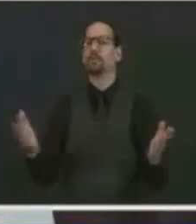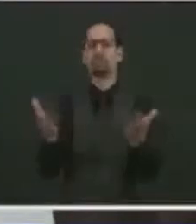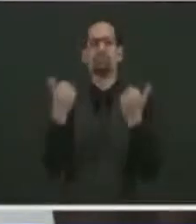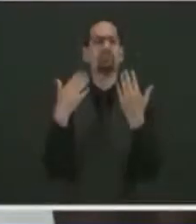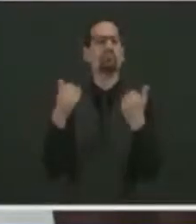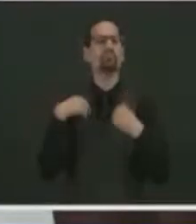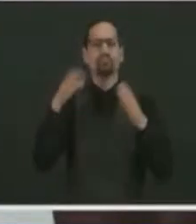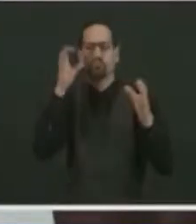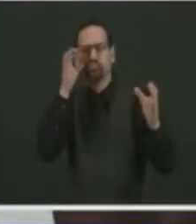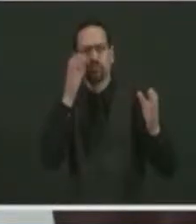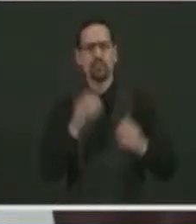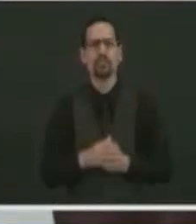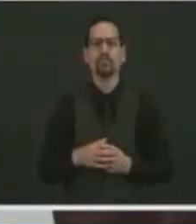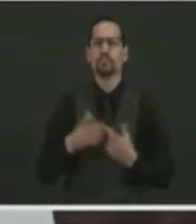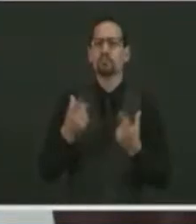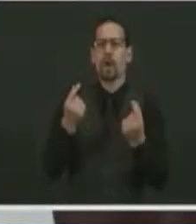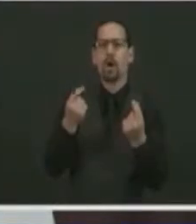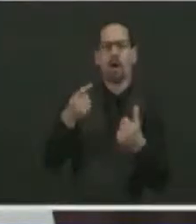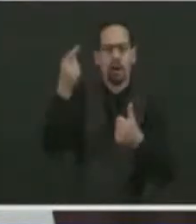how that's very helpful at the moment.